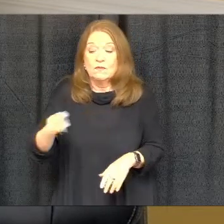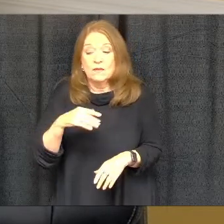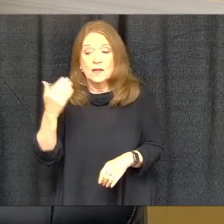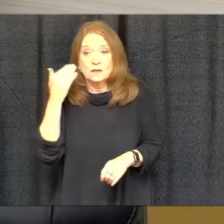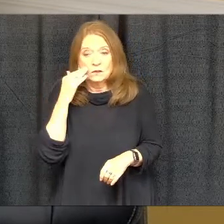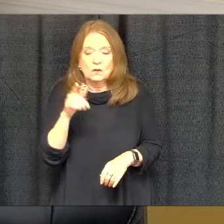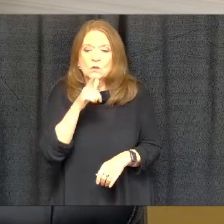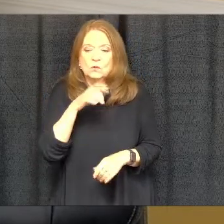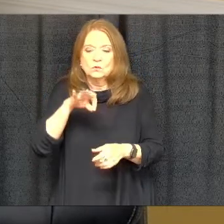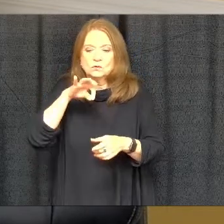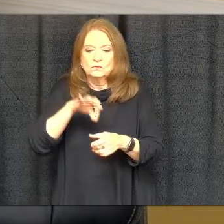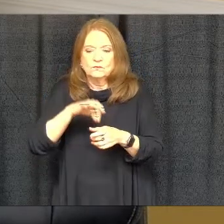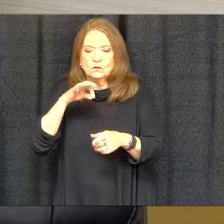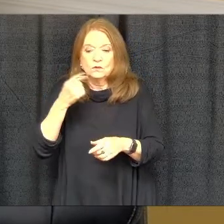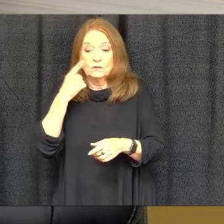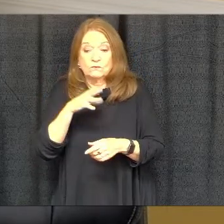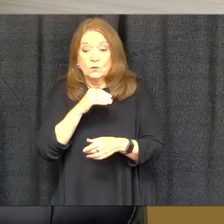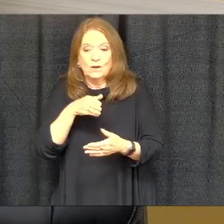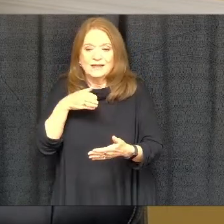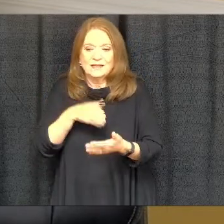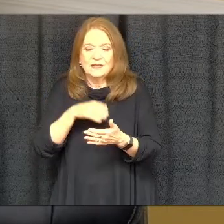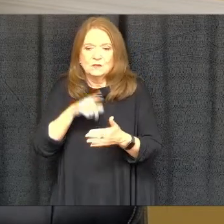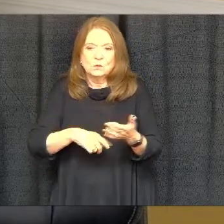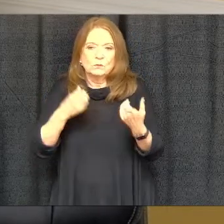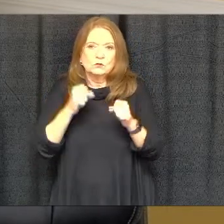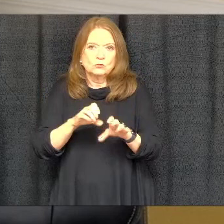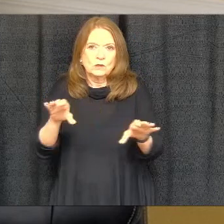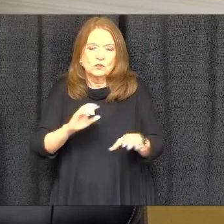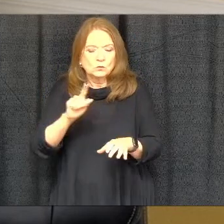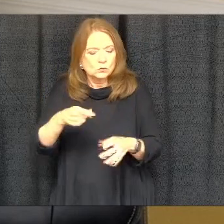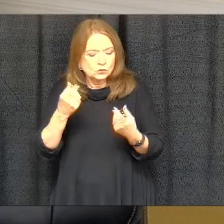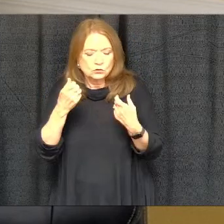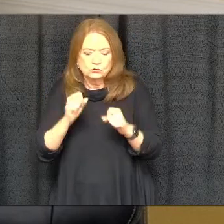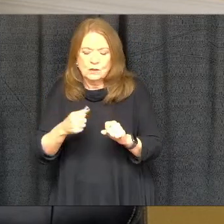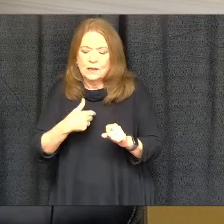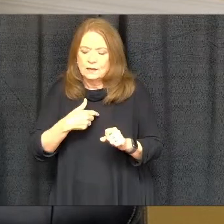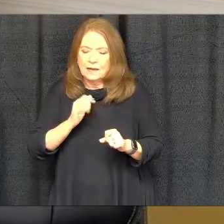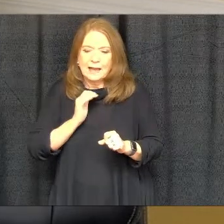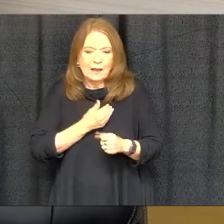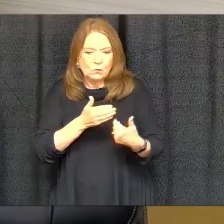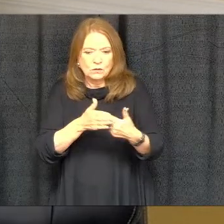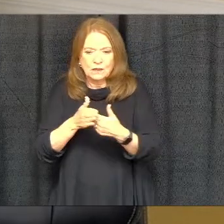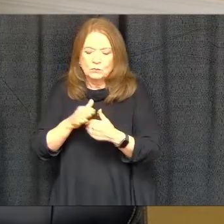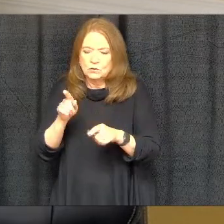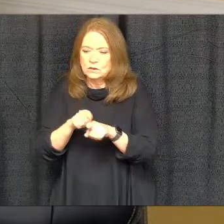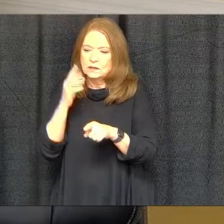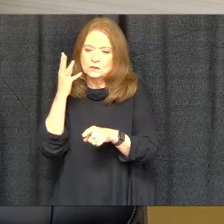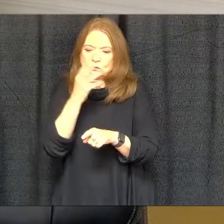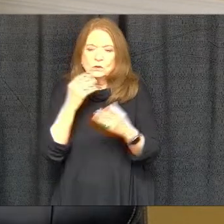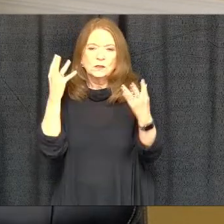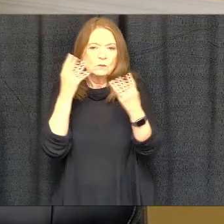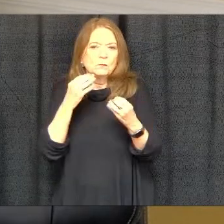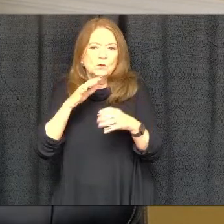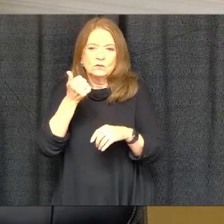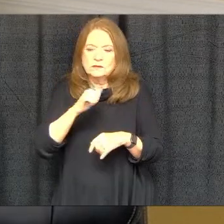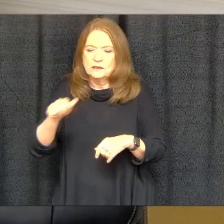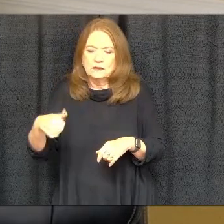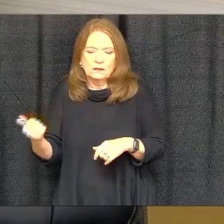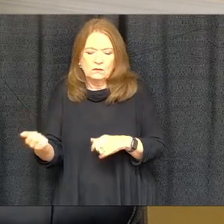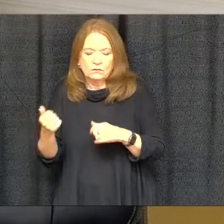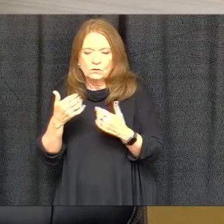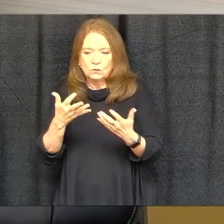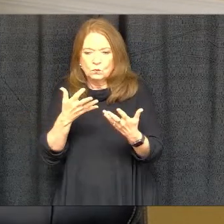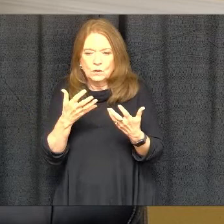who's voting for and against what we're trying to do. We're just trying to make our neighborhood just as pretty and beautiful as any other neighborhood. We